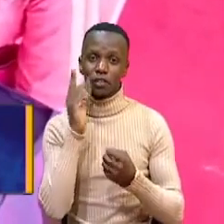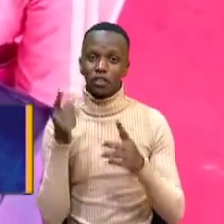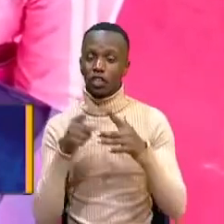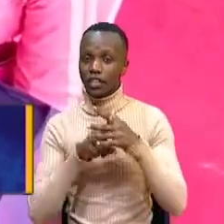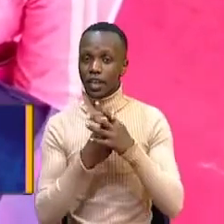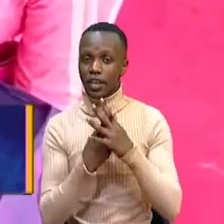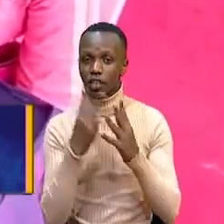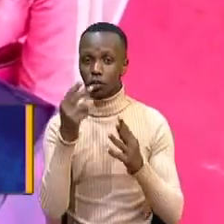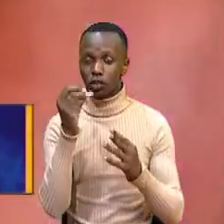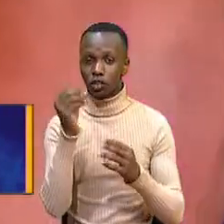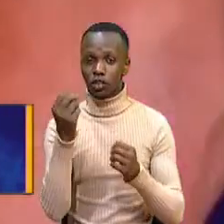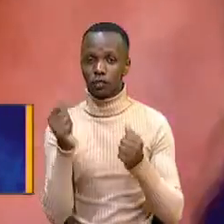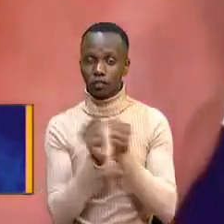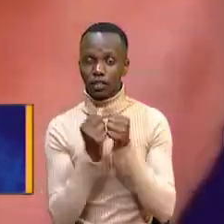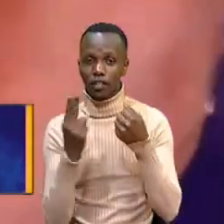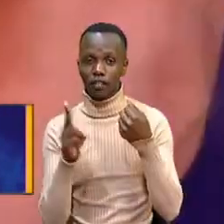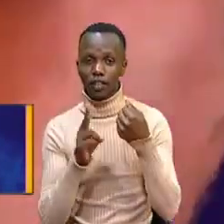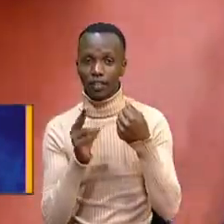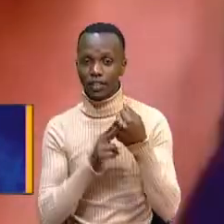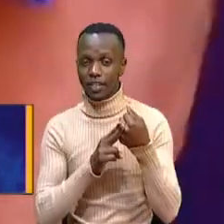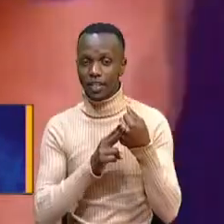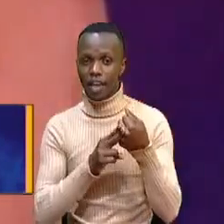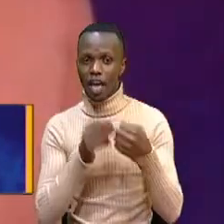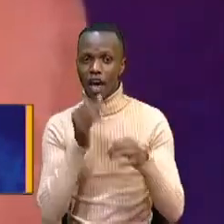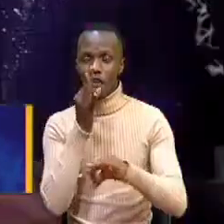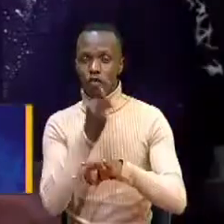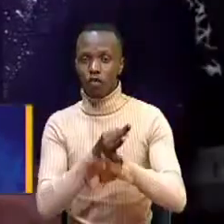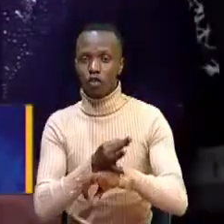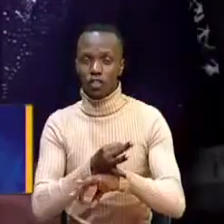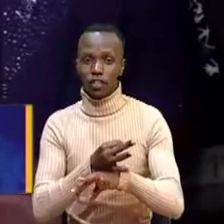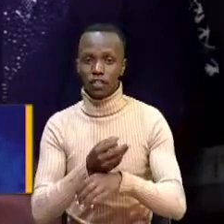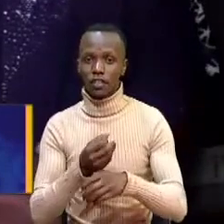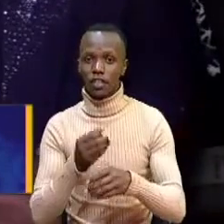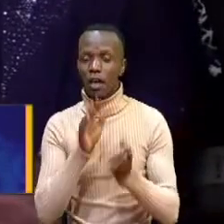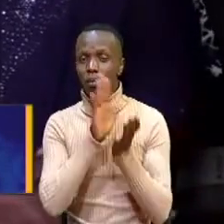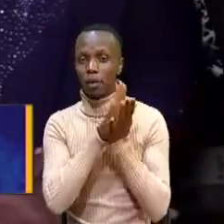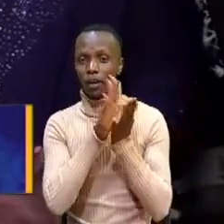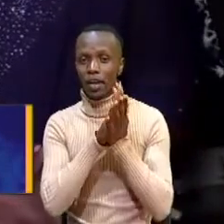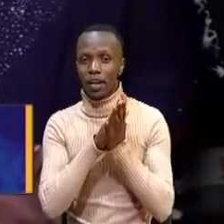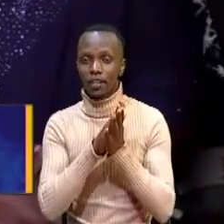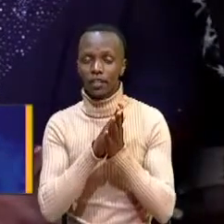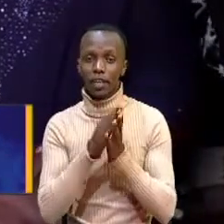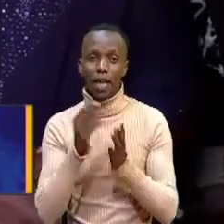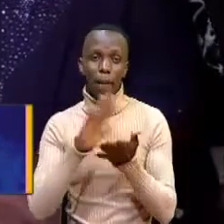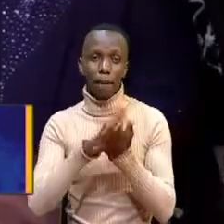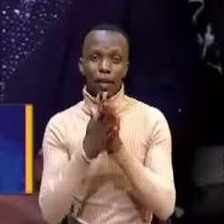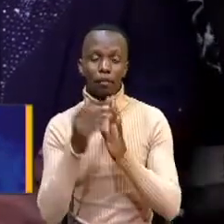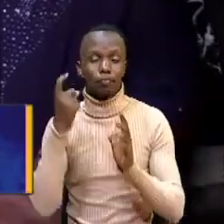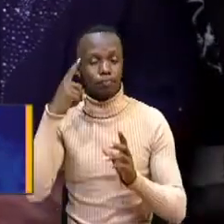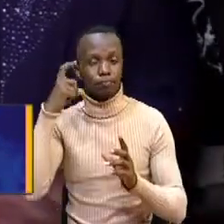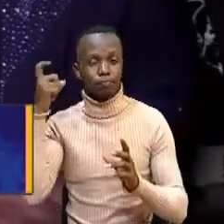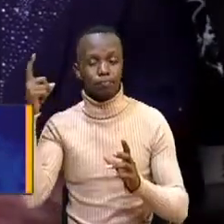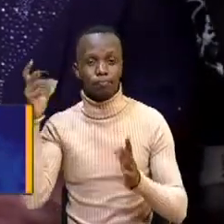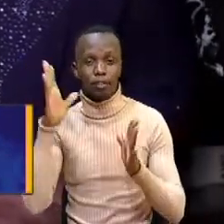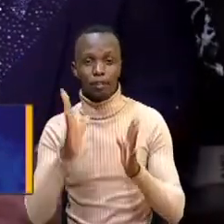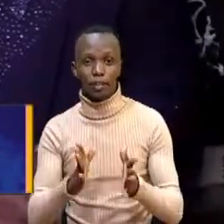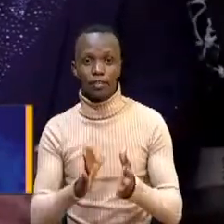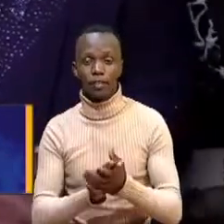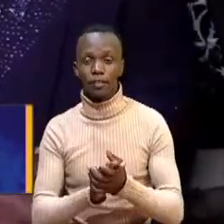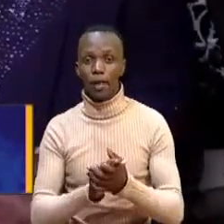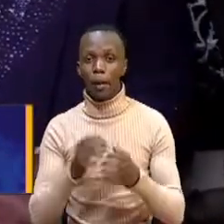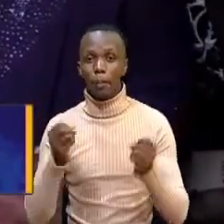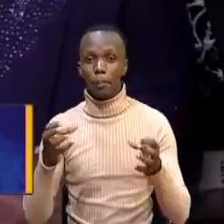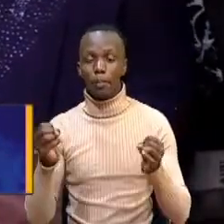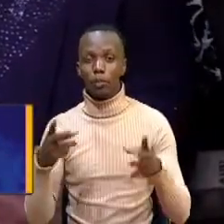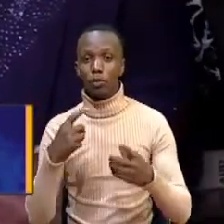2017, saying those peddling the falsehoods are daydreamers. I know many people, there has been talk in the media that Linda Mama has